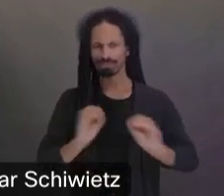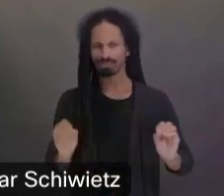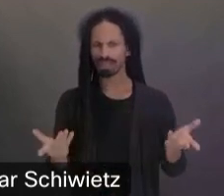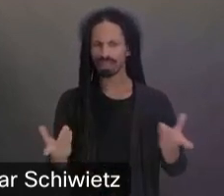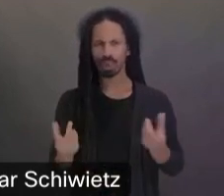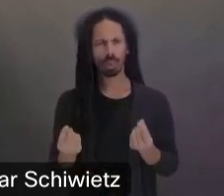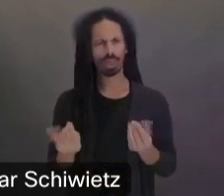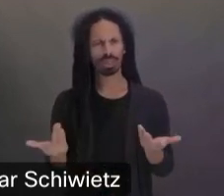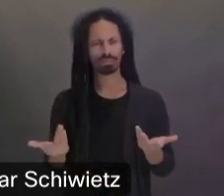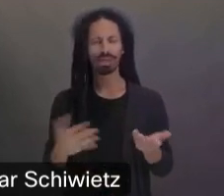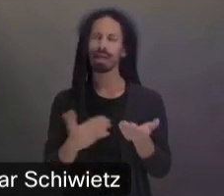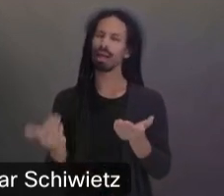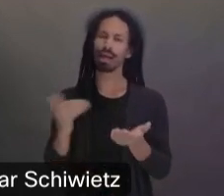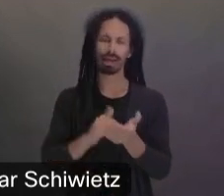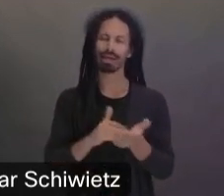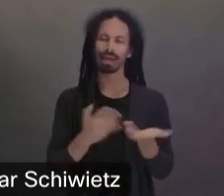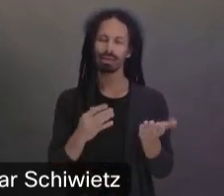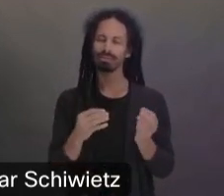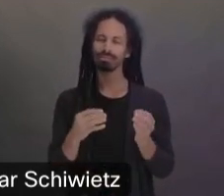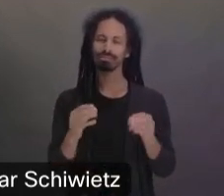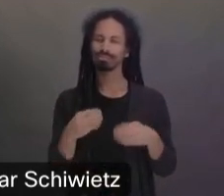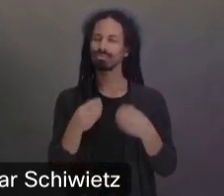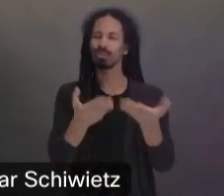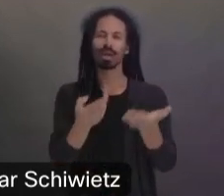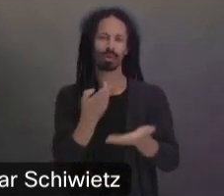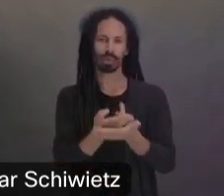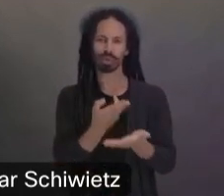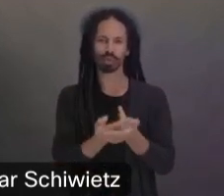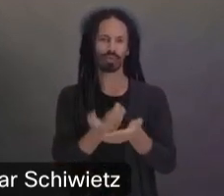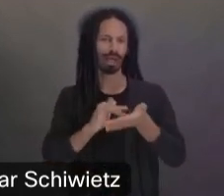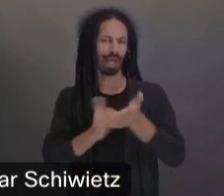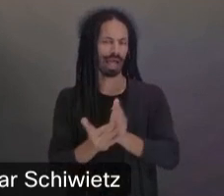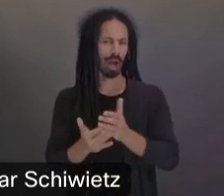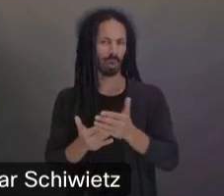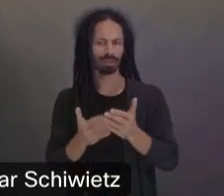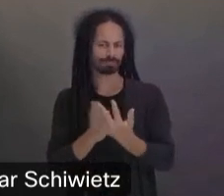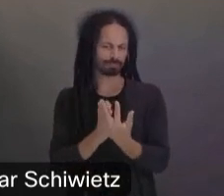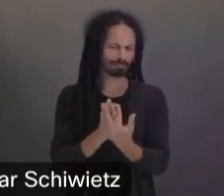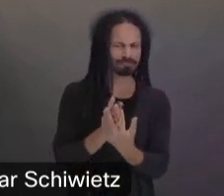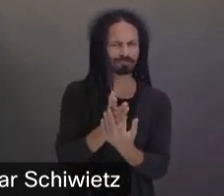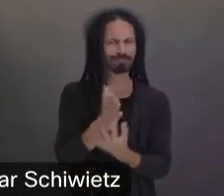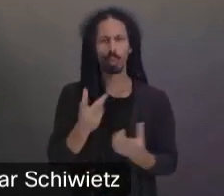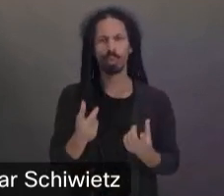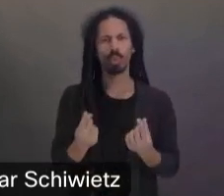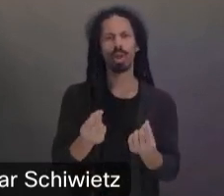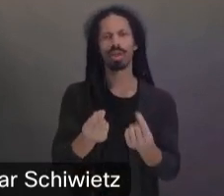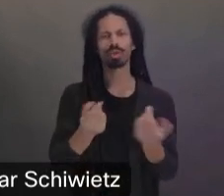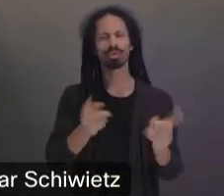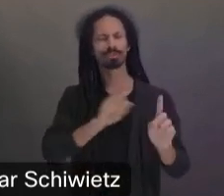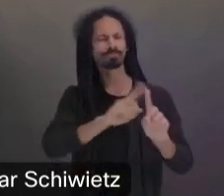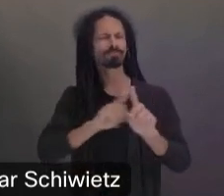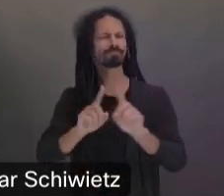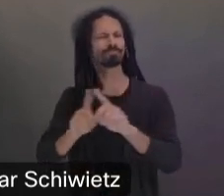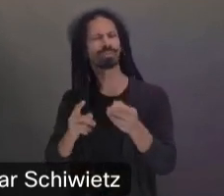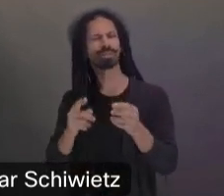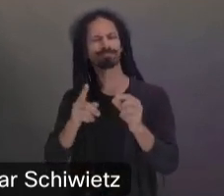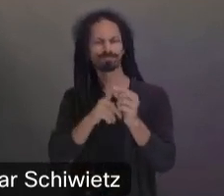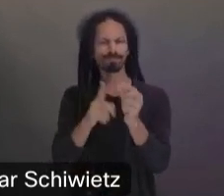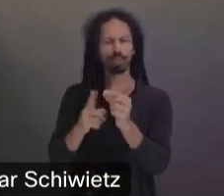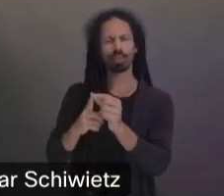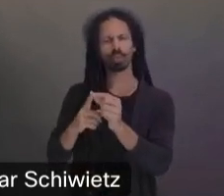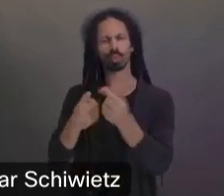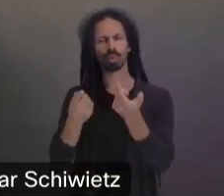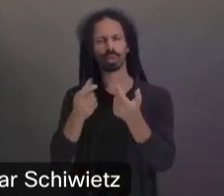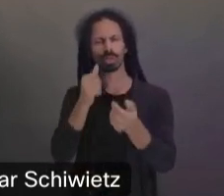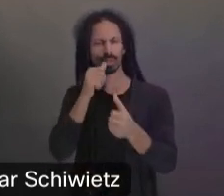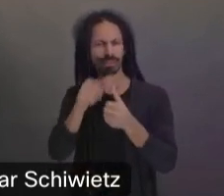given us, again, a very helpful graphic of some of the different abbreviations or different location elements you can provide to